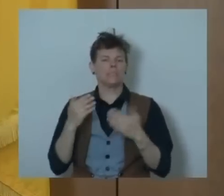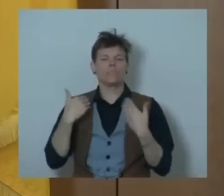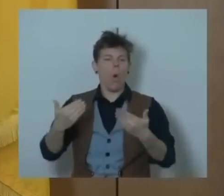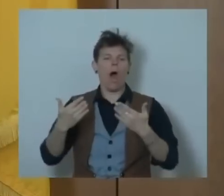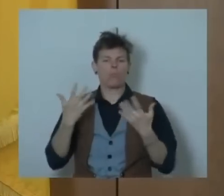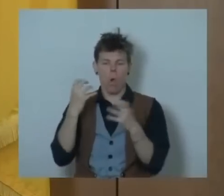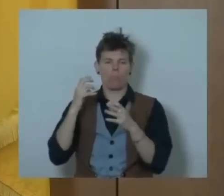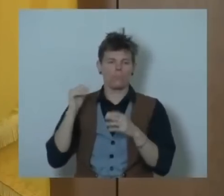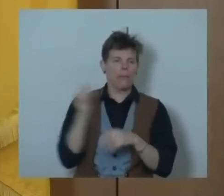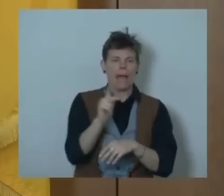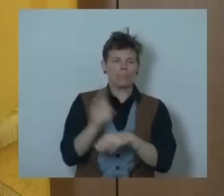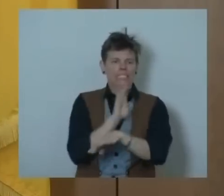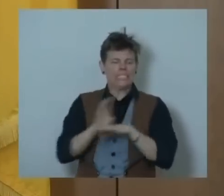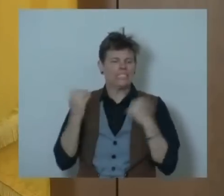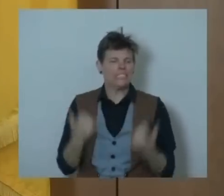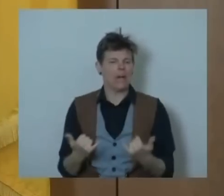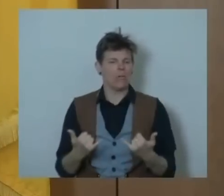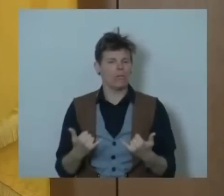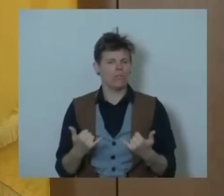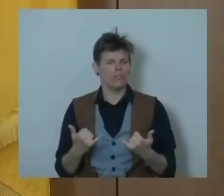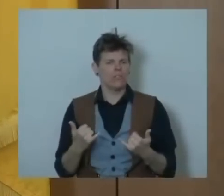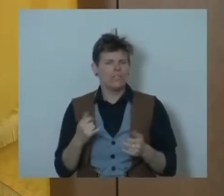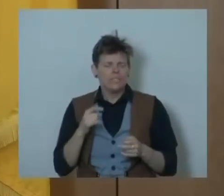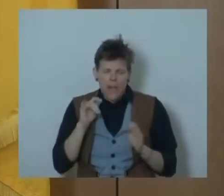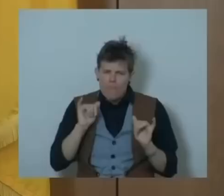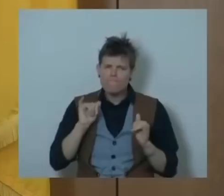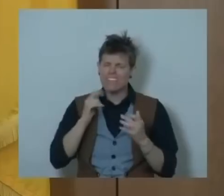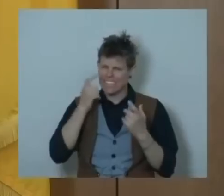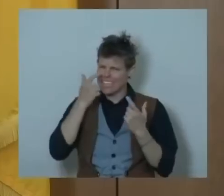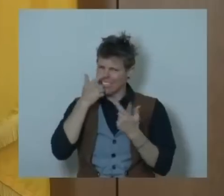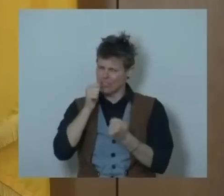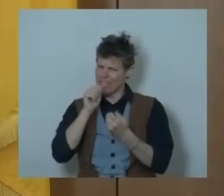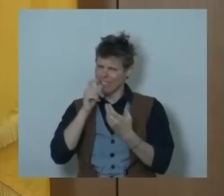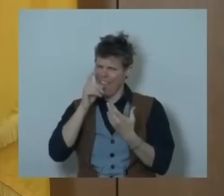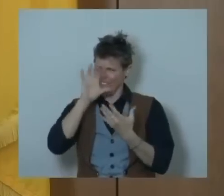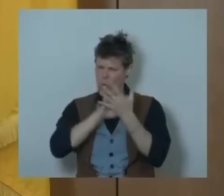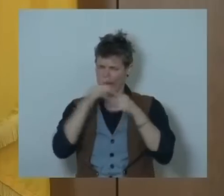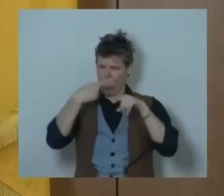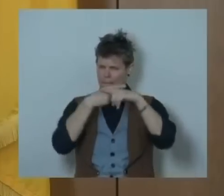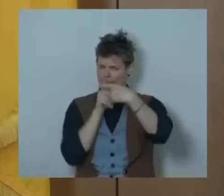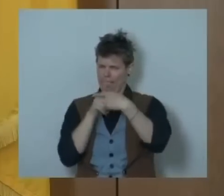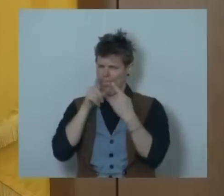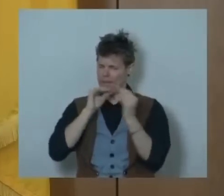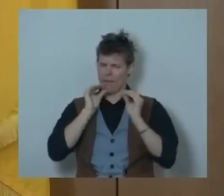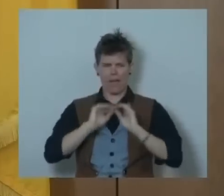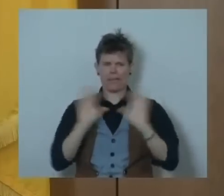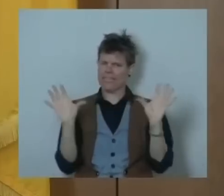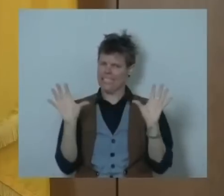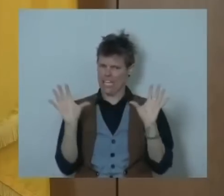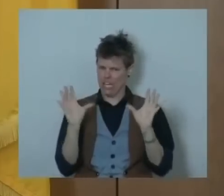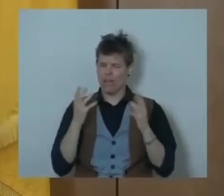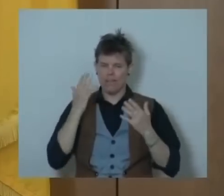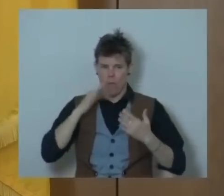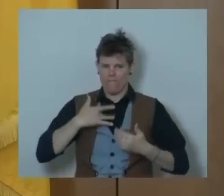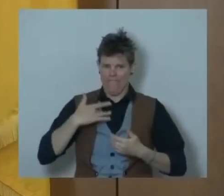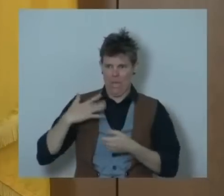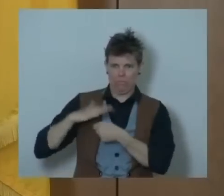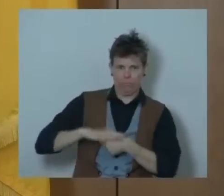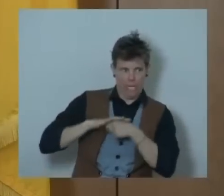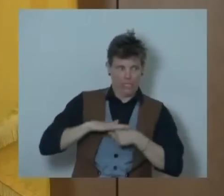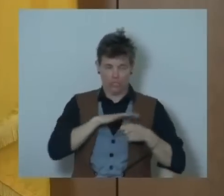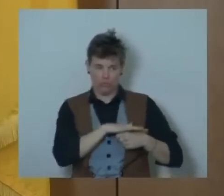I think that caused some interesting confusion, and there's a lot of pressure, and there should be.